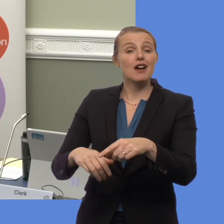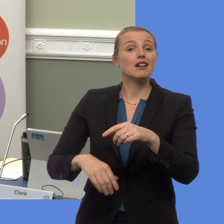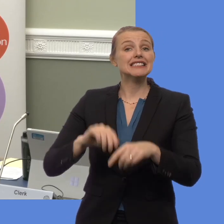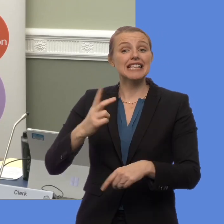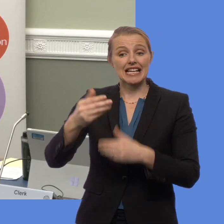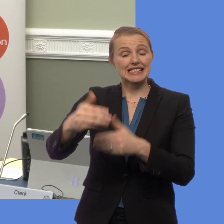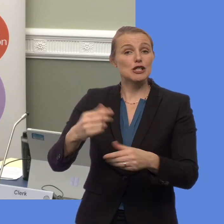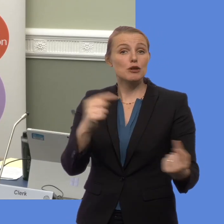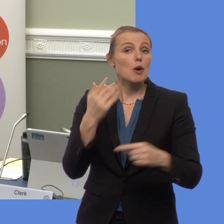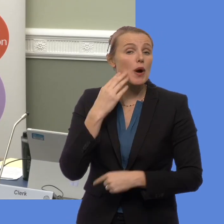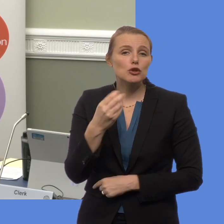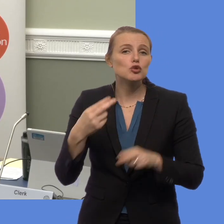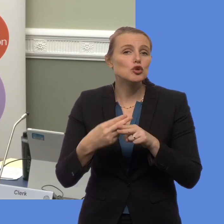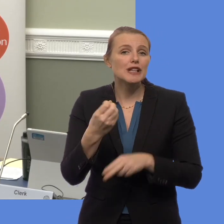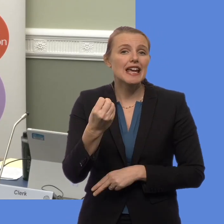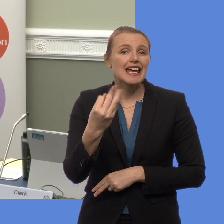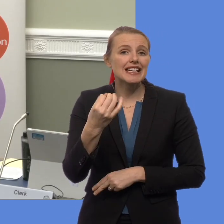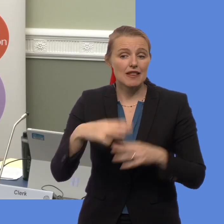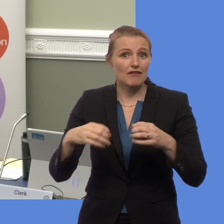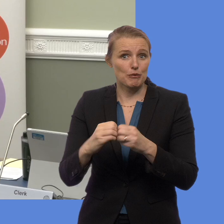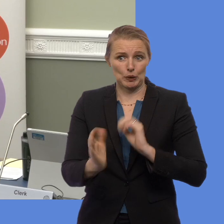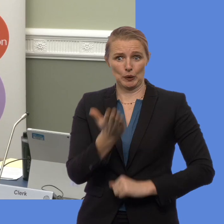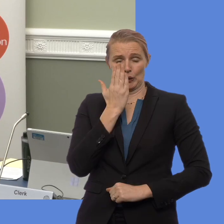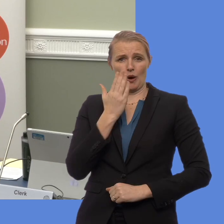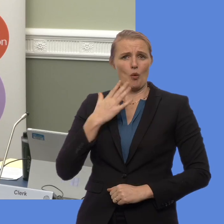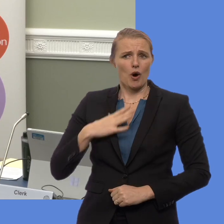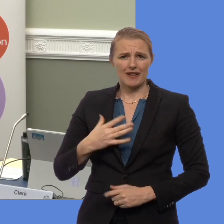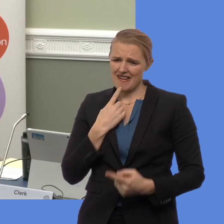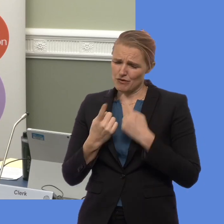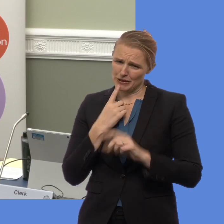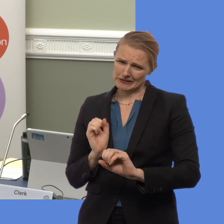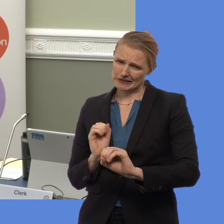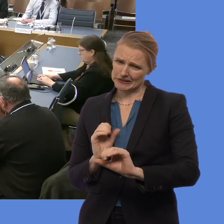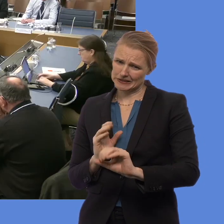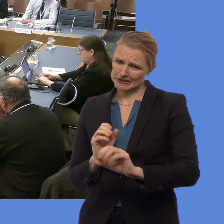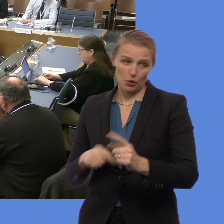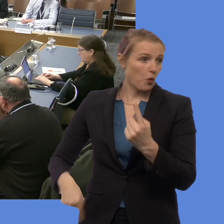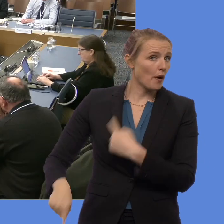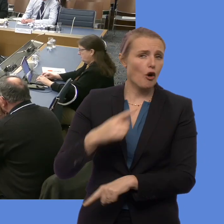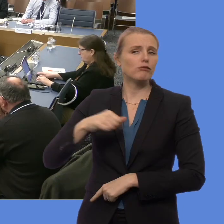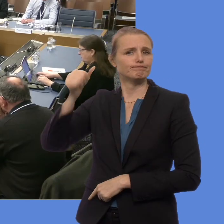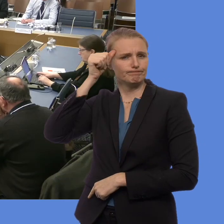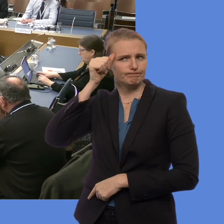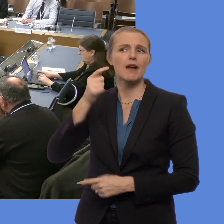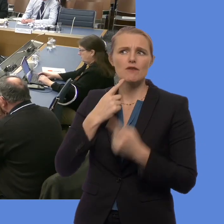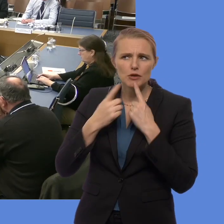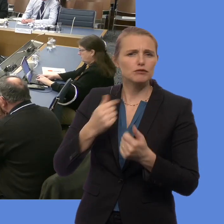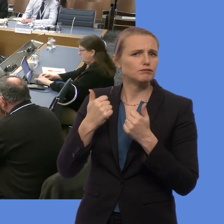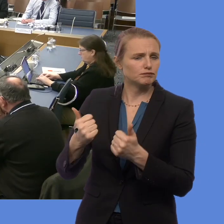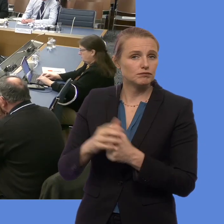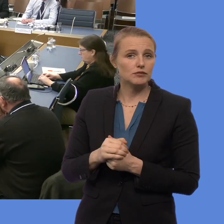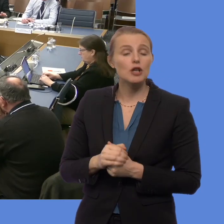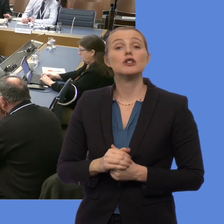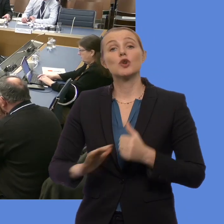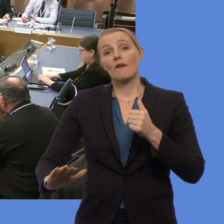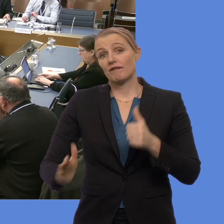February. So that's coming up quite imminently. So can I ask you then, Ian, I think it's yourself, can I ask you to provide your overview and then we'll move on to